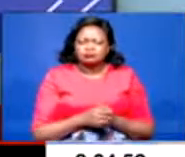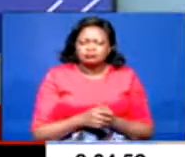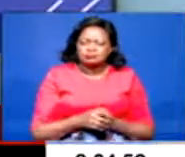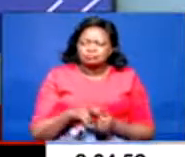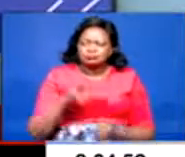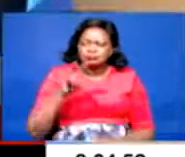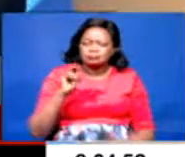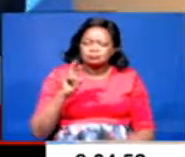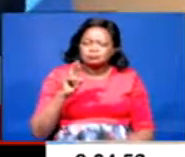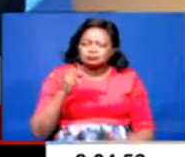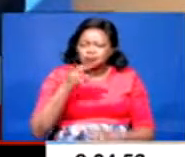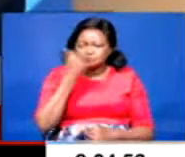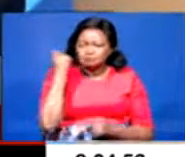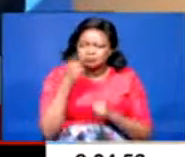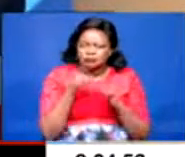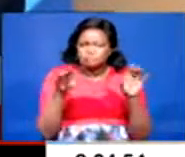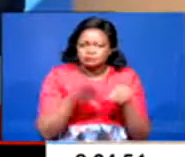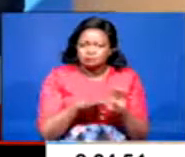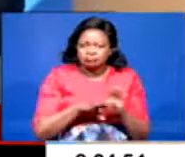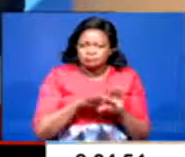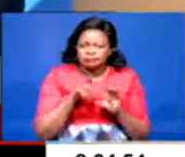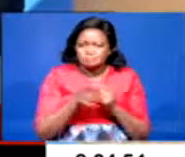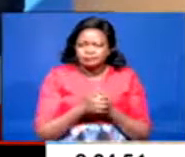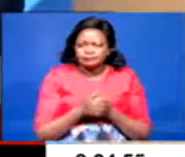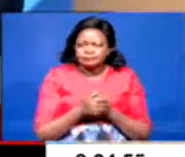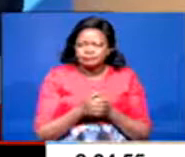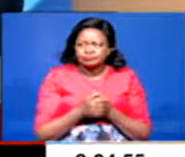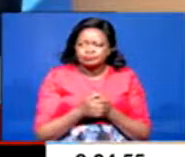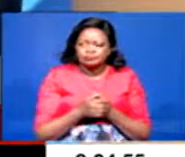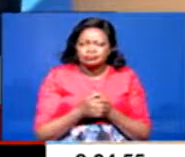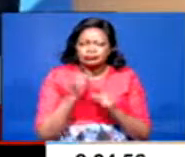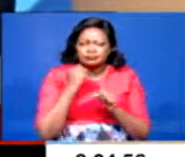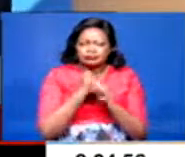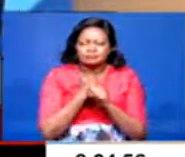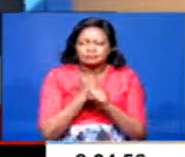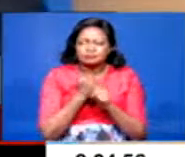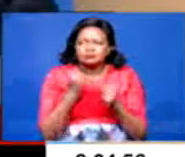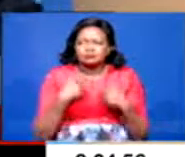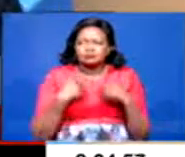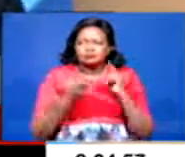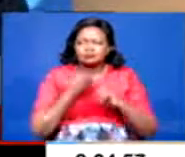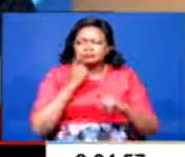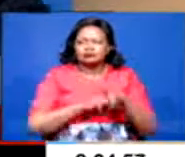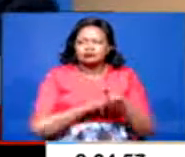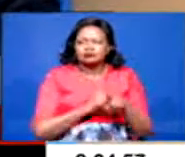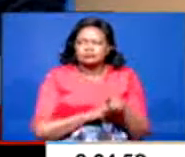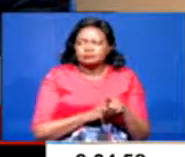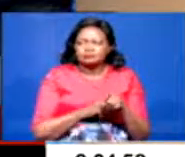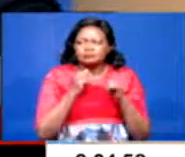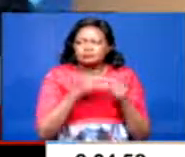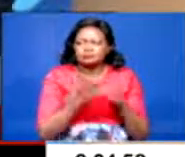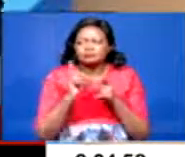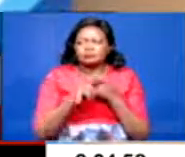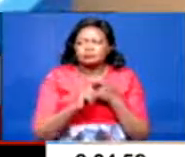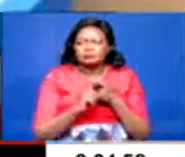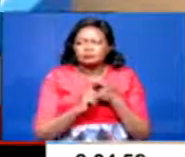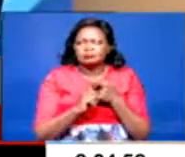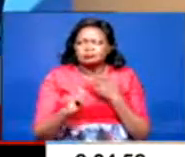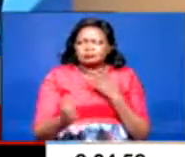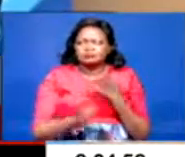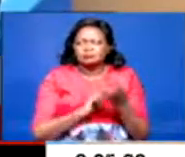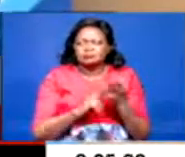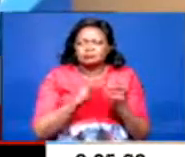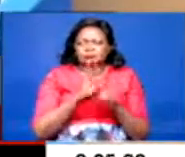you are a member of this very noble profession, we have, for the first time, the opportunity to tally votes, just as